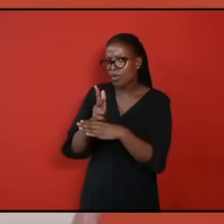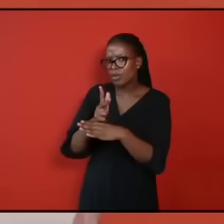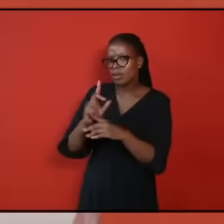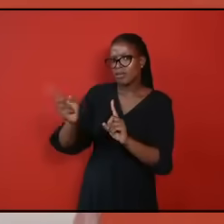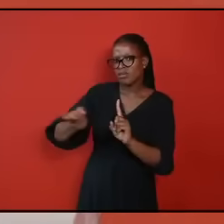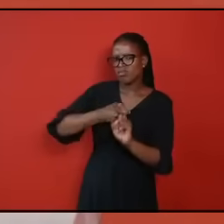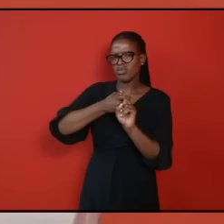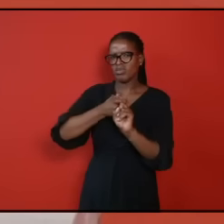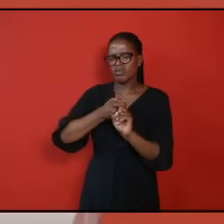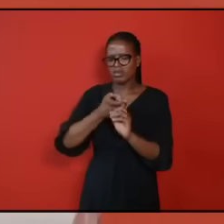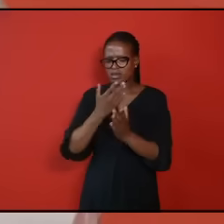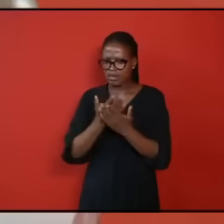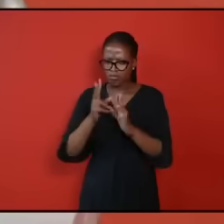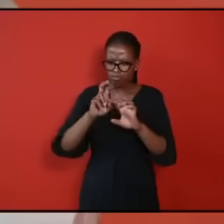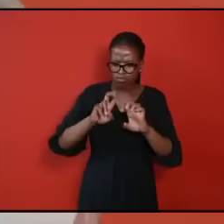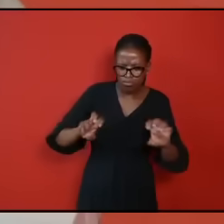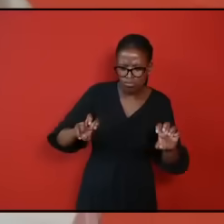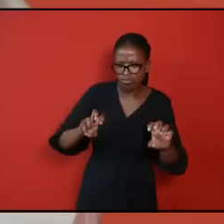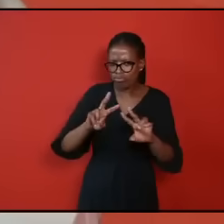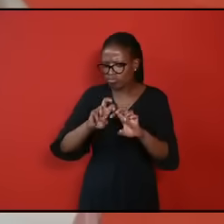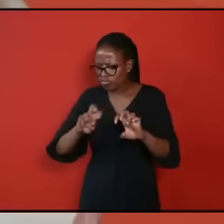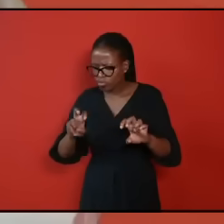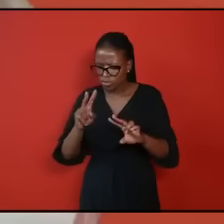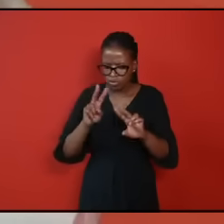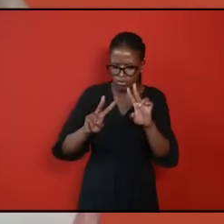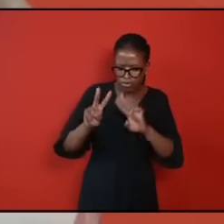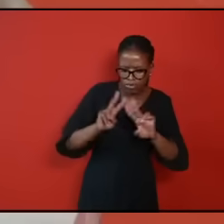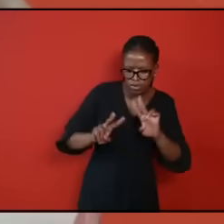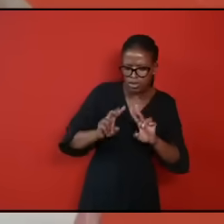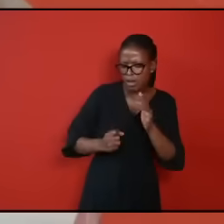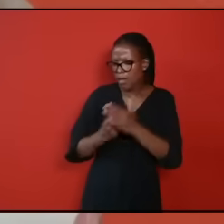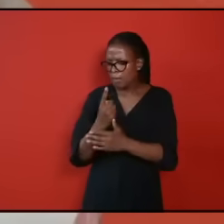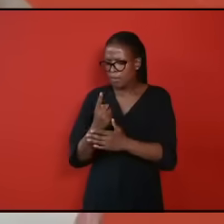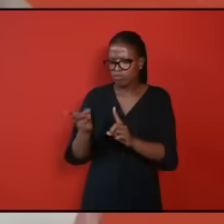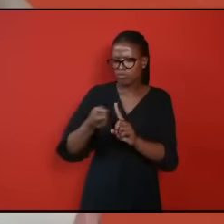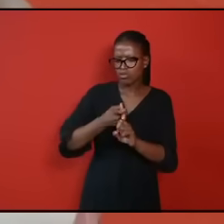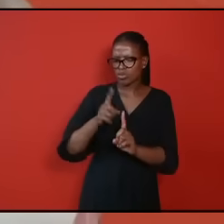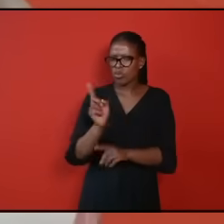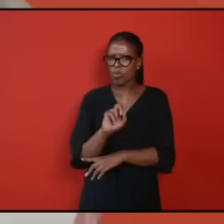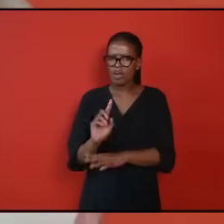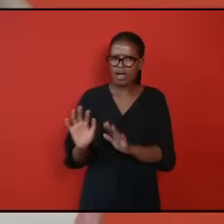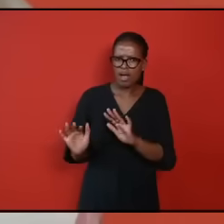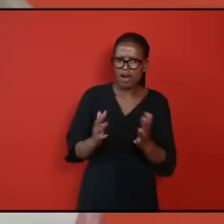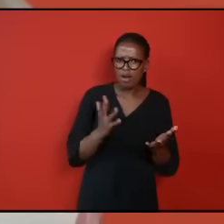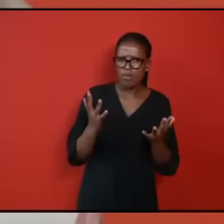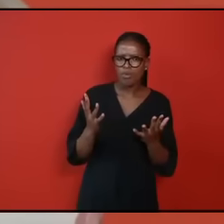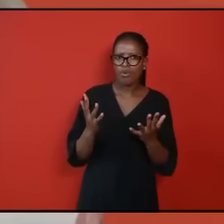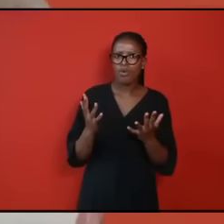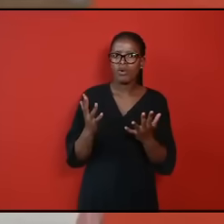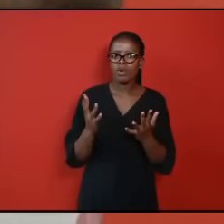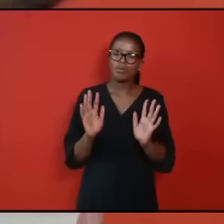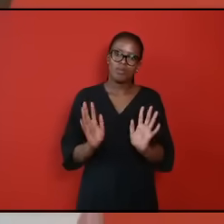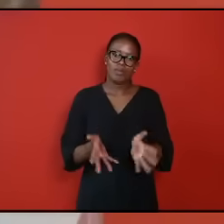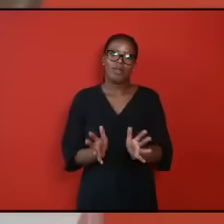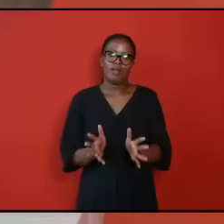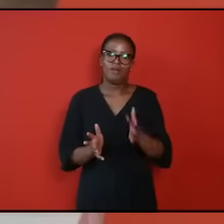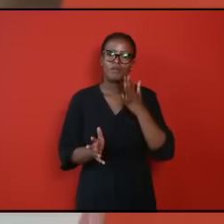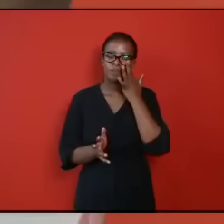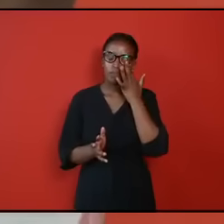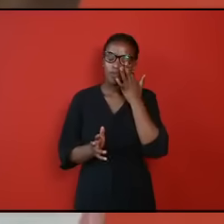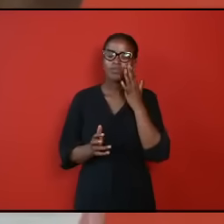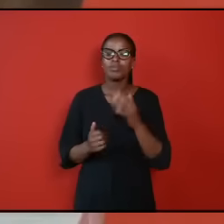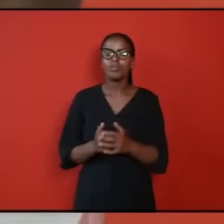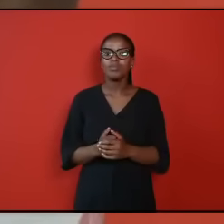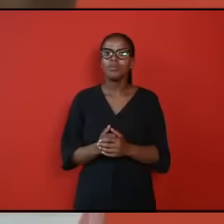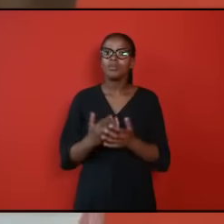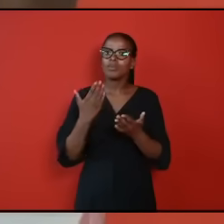accident. Can we have this so we can be able to examine this crime scene? So there's